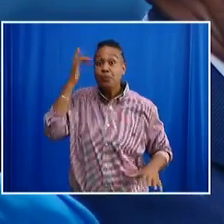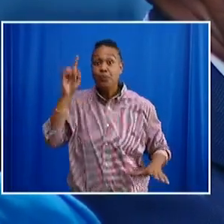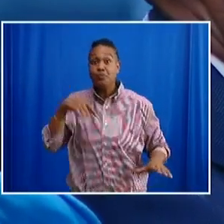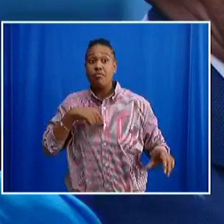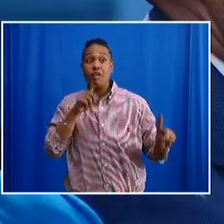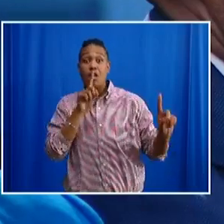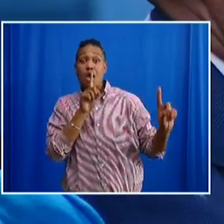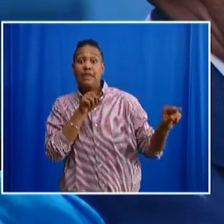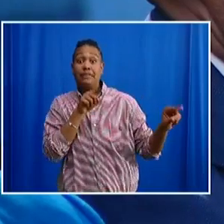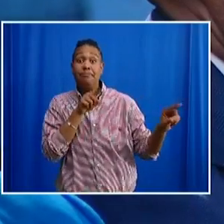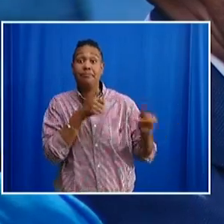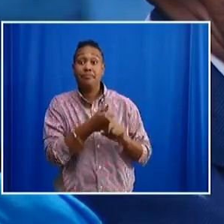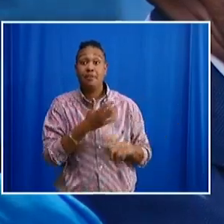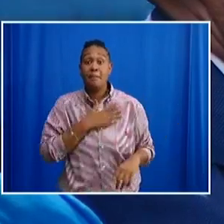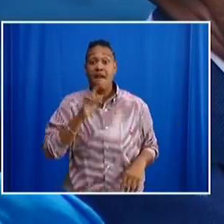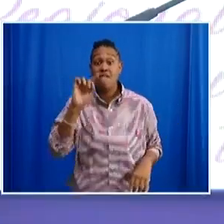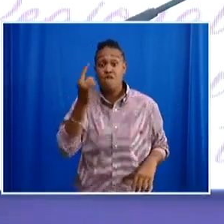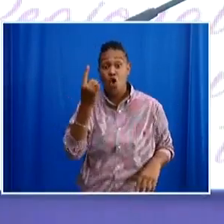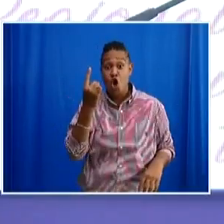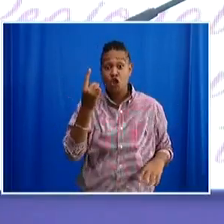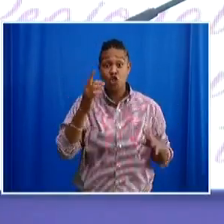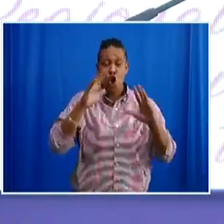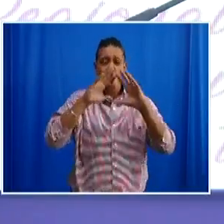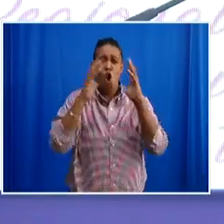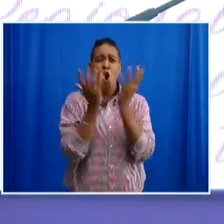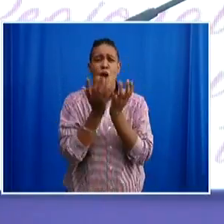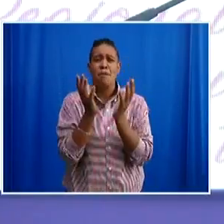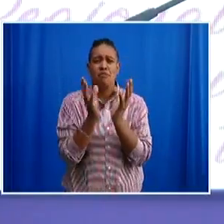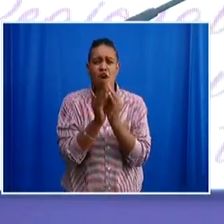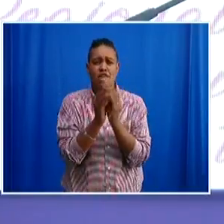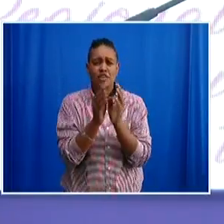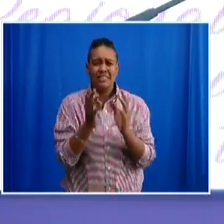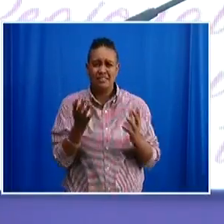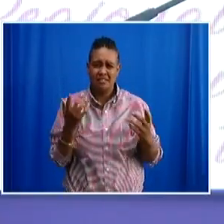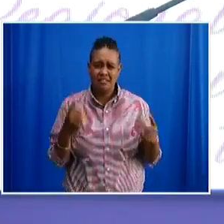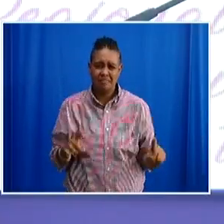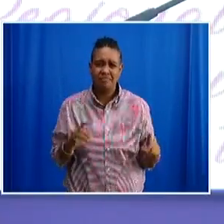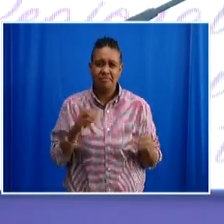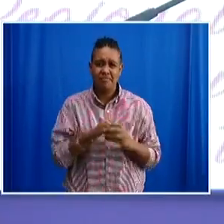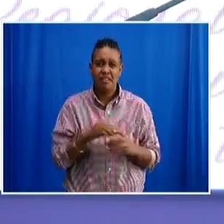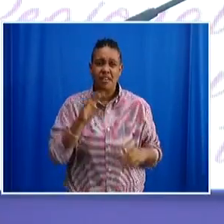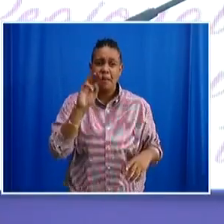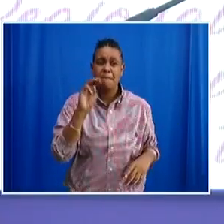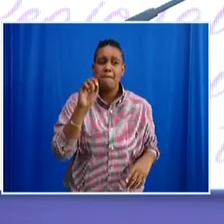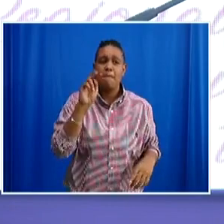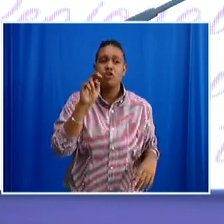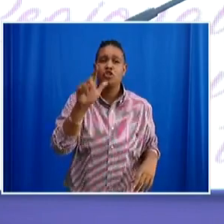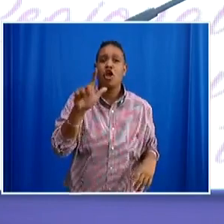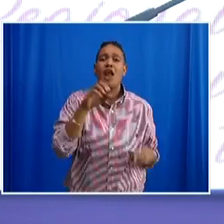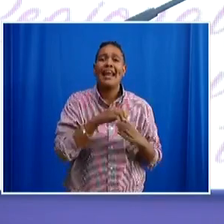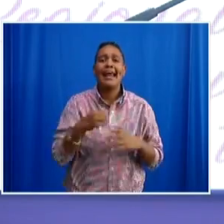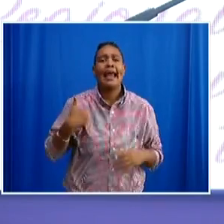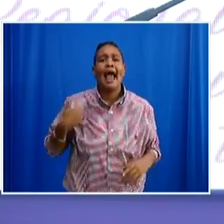attending my first global platform meeting in Montreal in Canada,